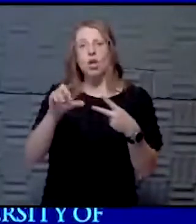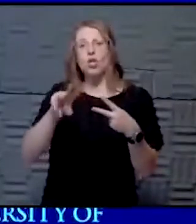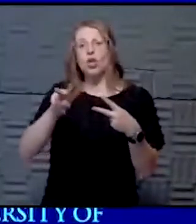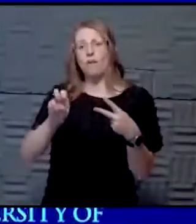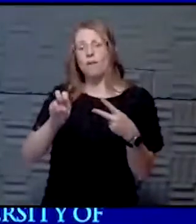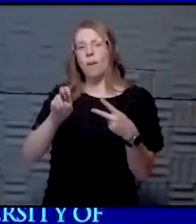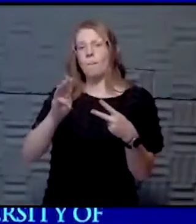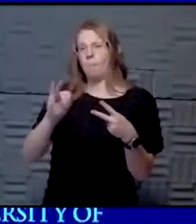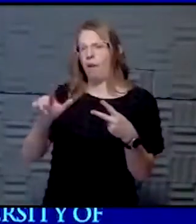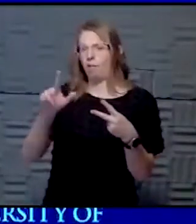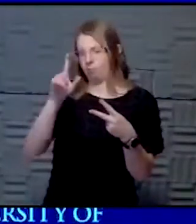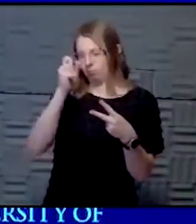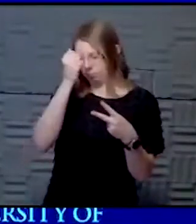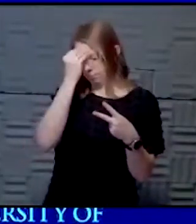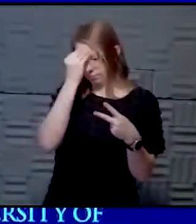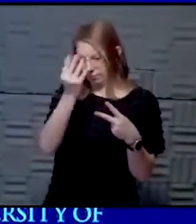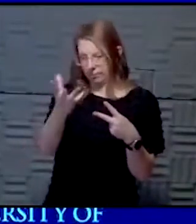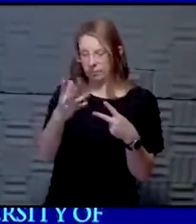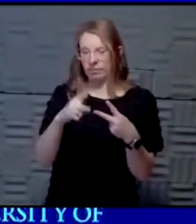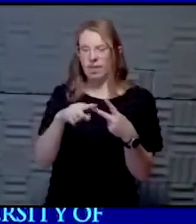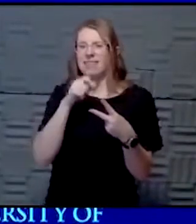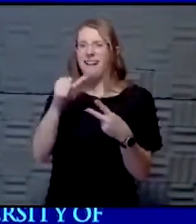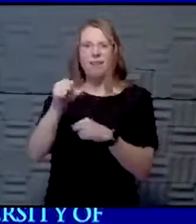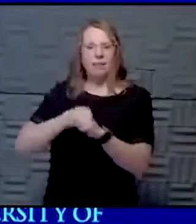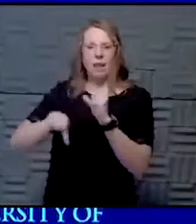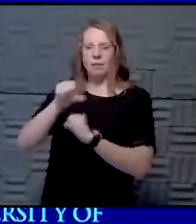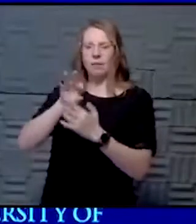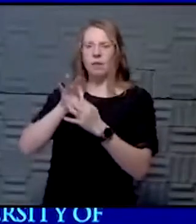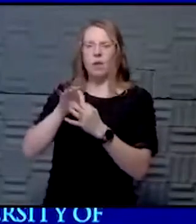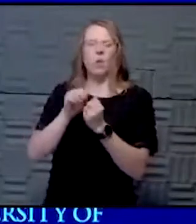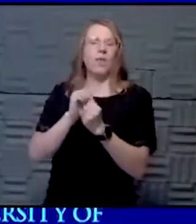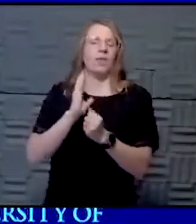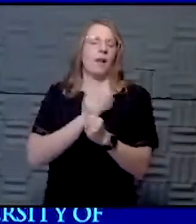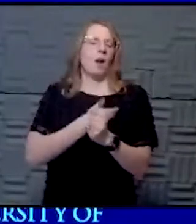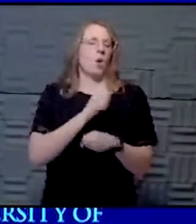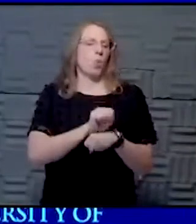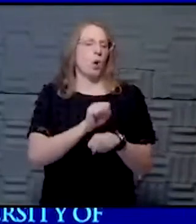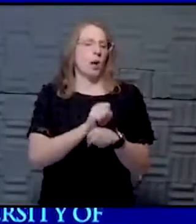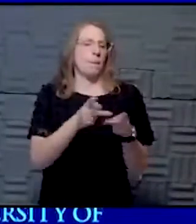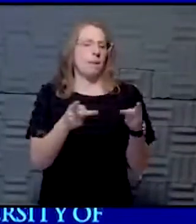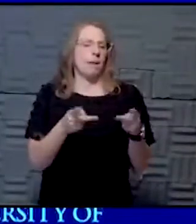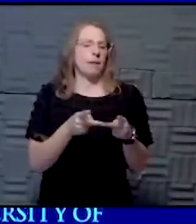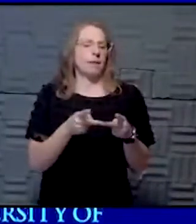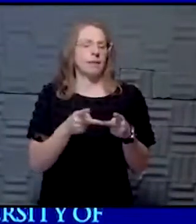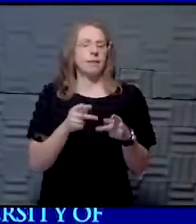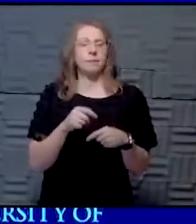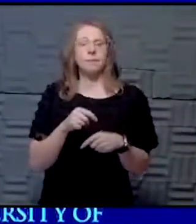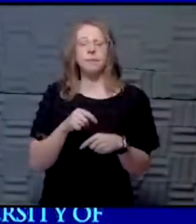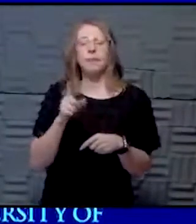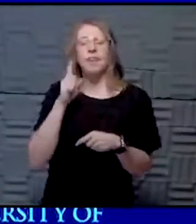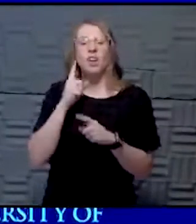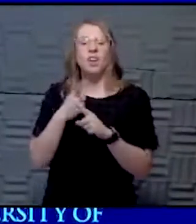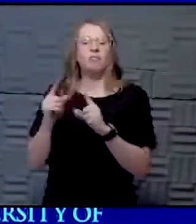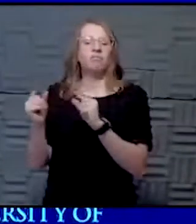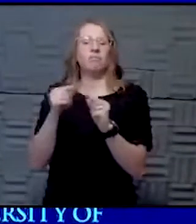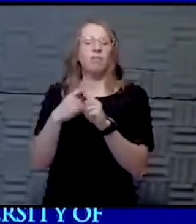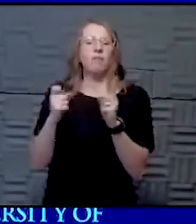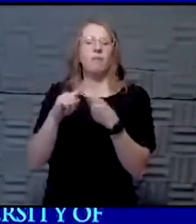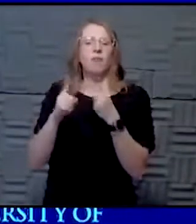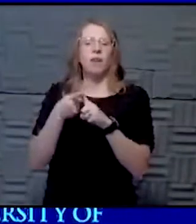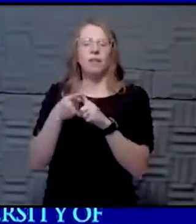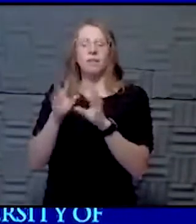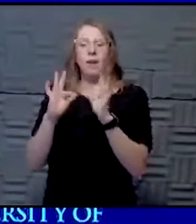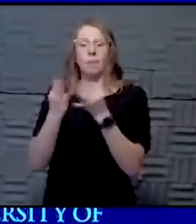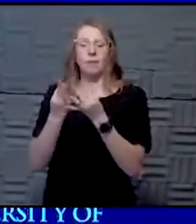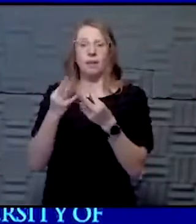and this is just very unscientific from what I've been seeing around our workplace and hearing from friends and family. Are you seeing or hearing about